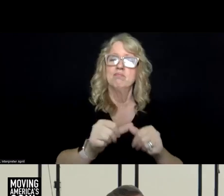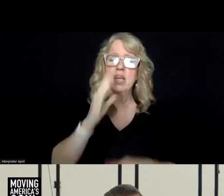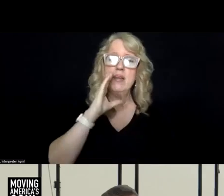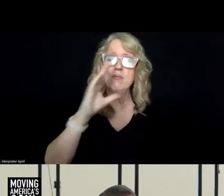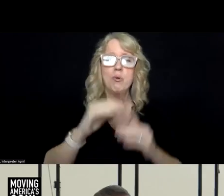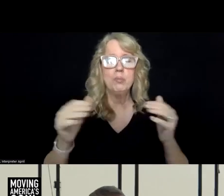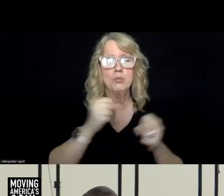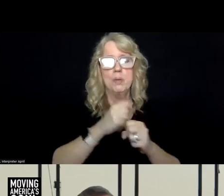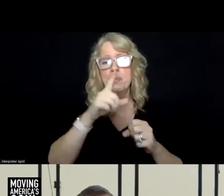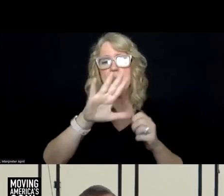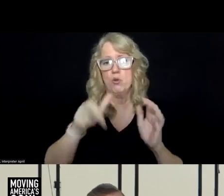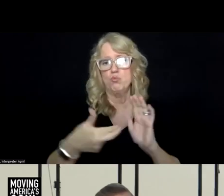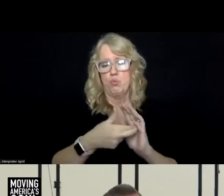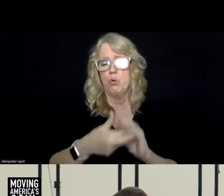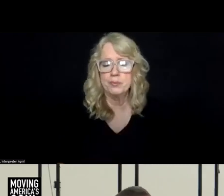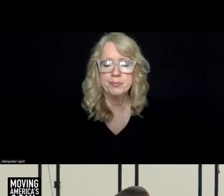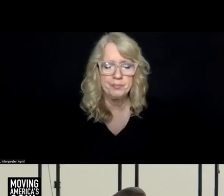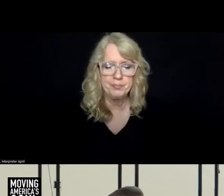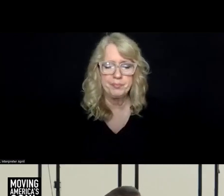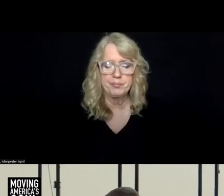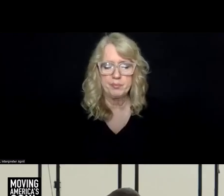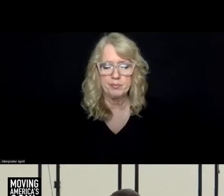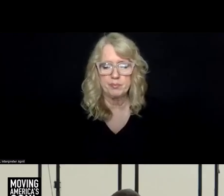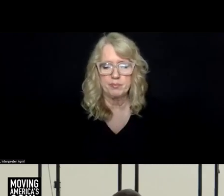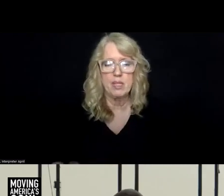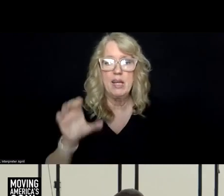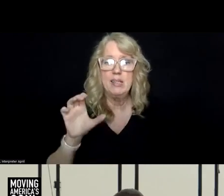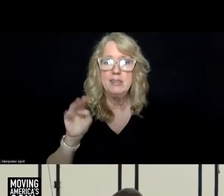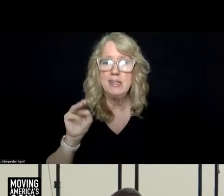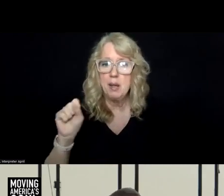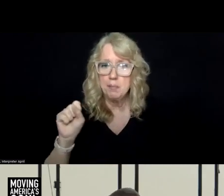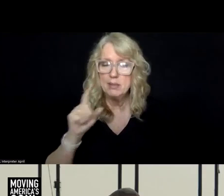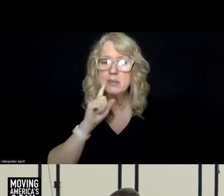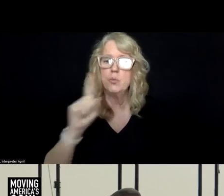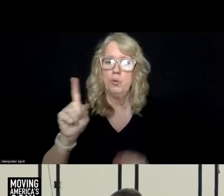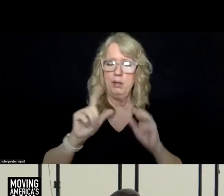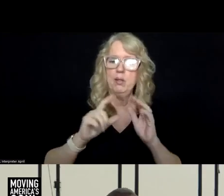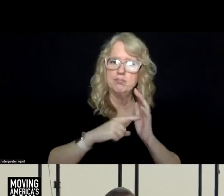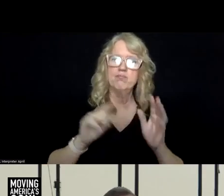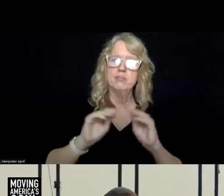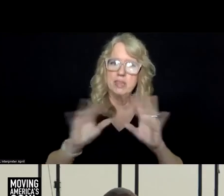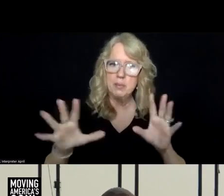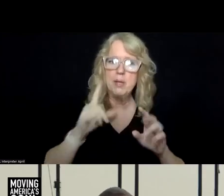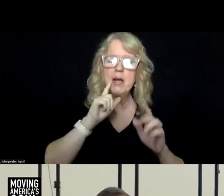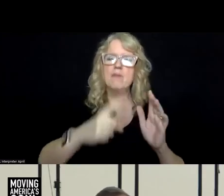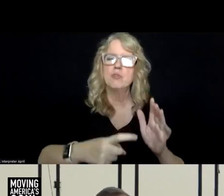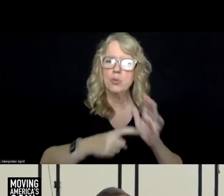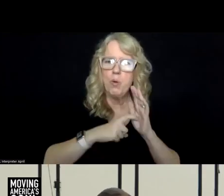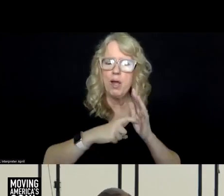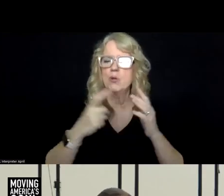support roles. Moreover, the CMS paper, it also clarifies the supervision requirements,